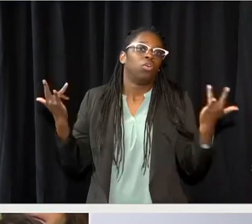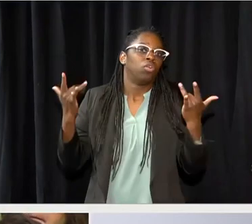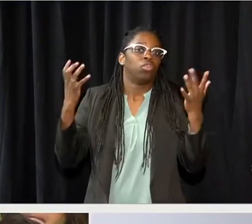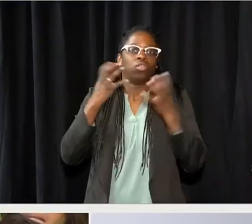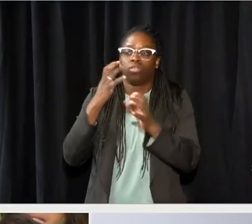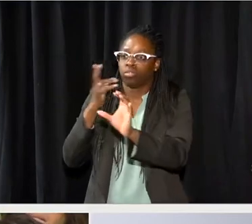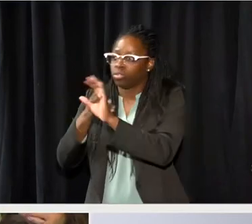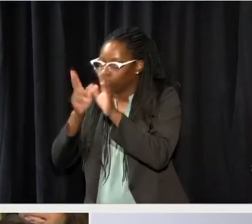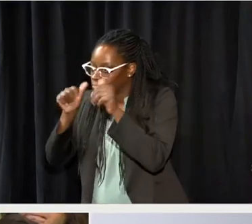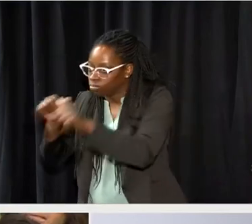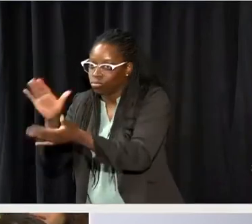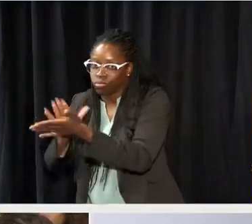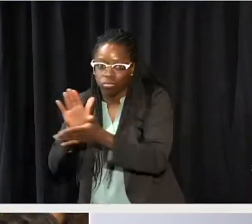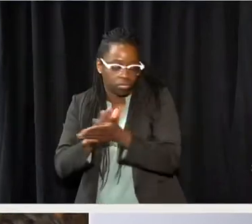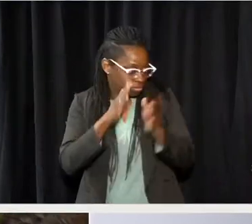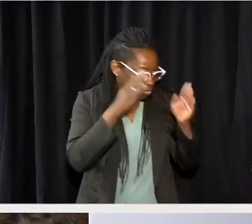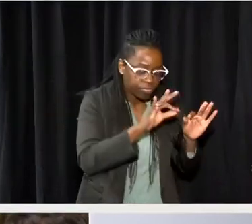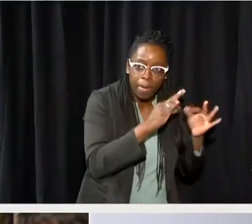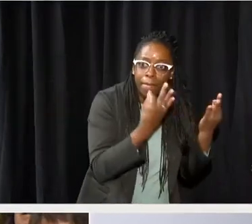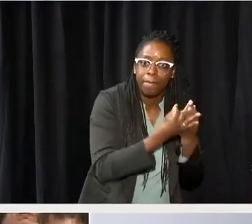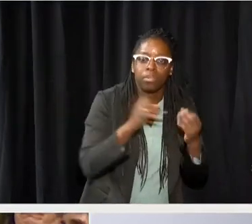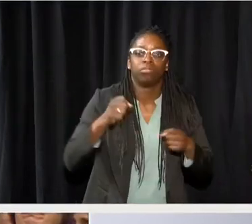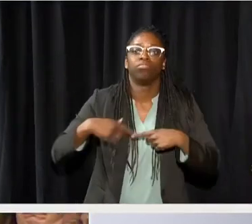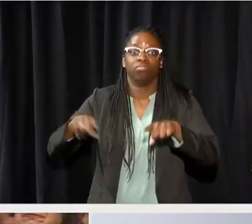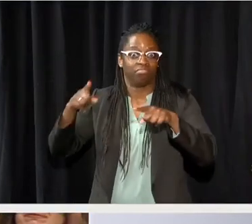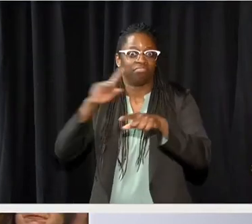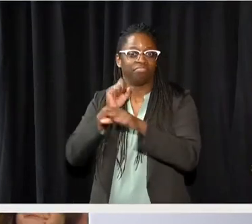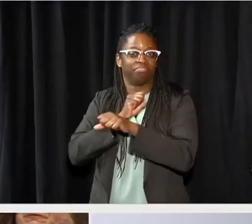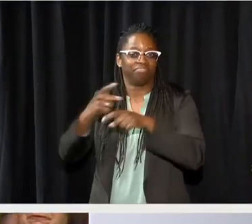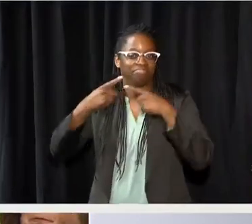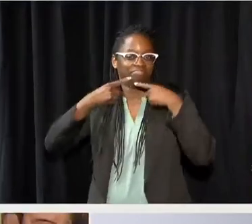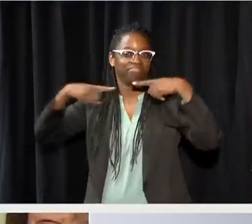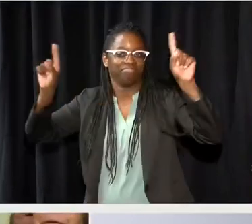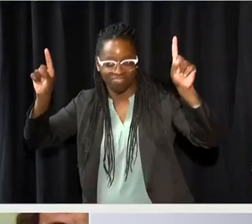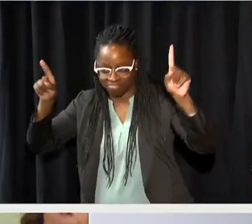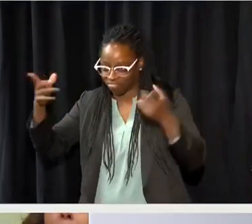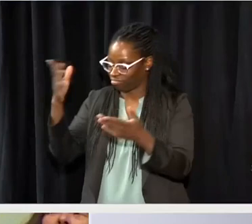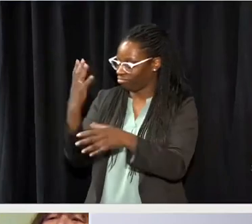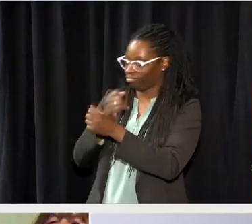she's now going for her degree at Mass Bay Community College.